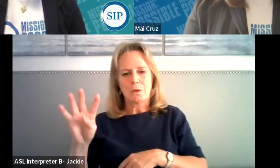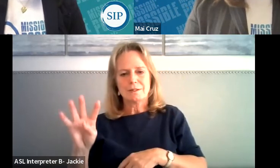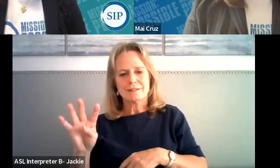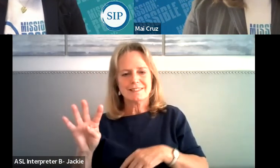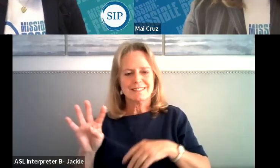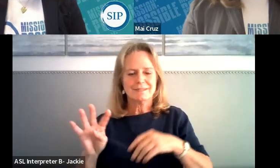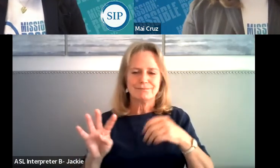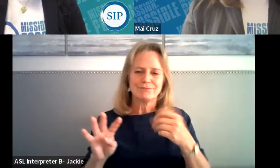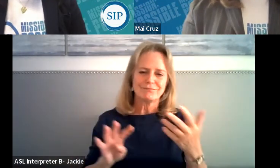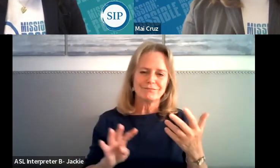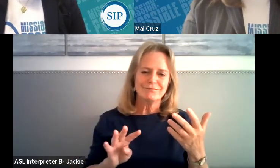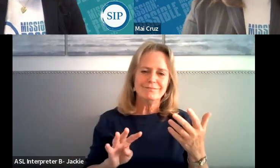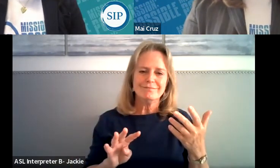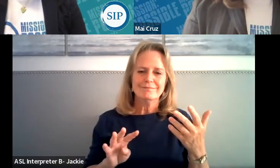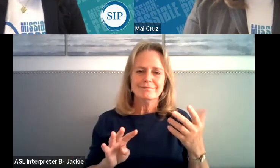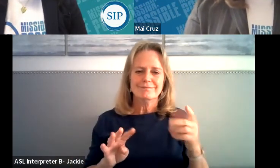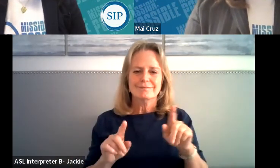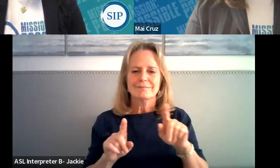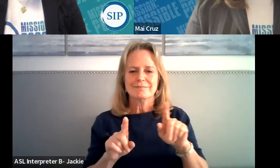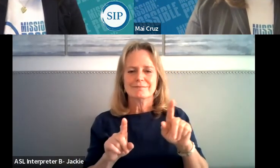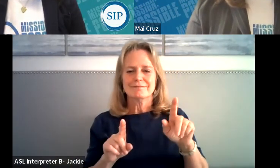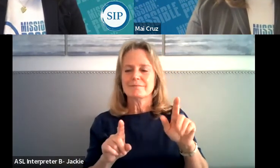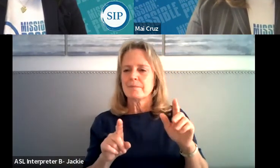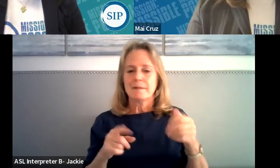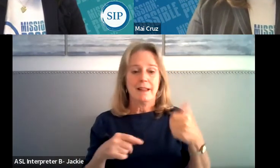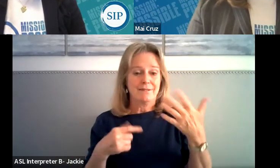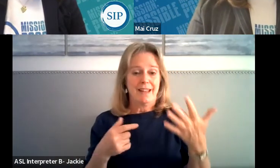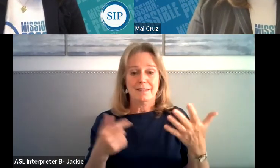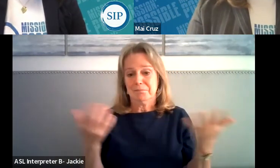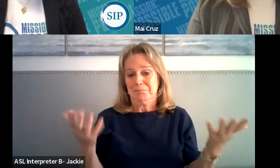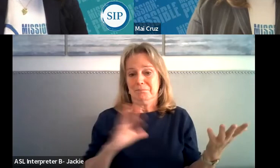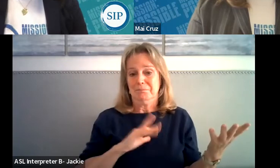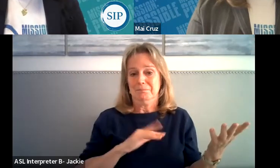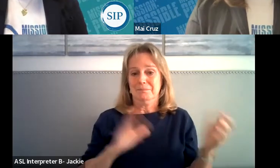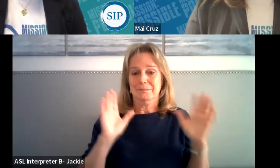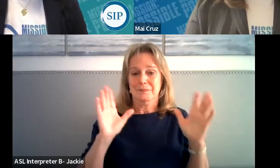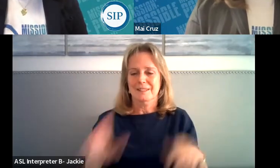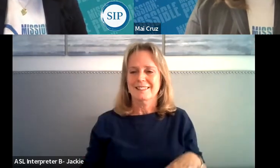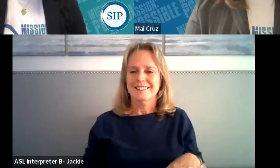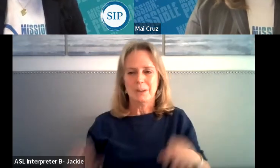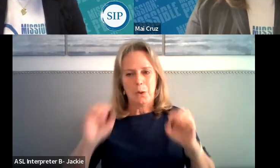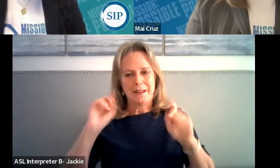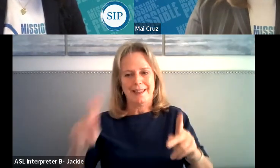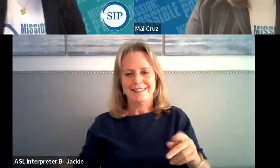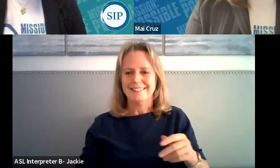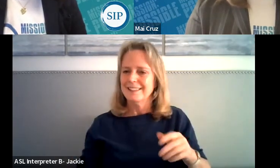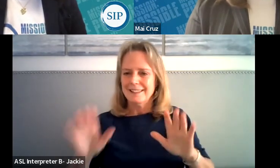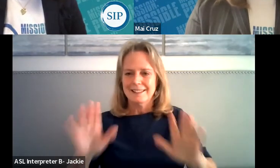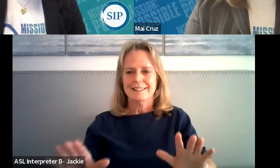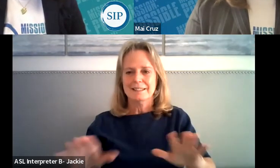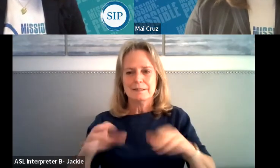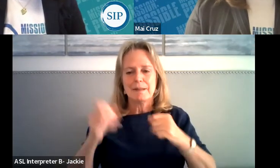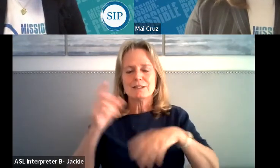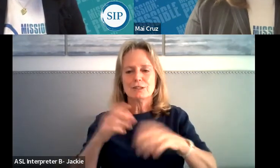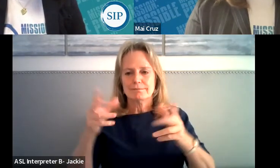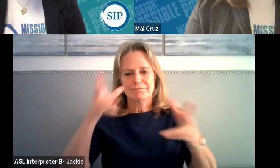There's like a 5+. Wow. Okay. It's okay, you guys. Take as much as you can,